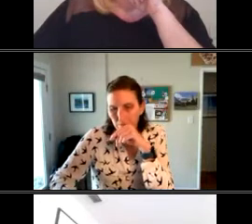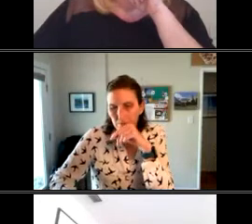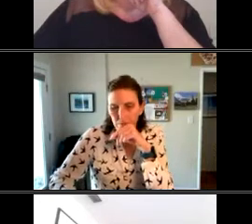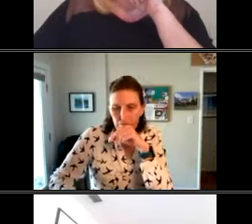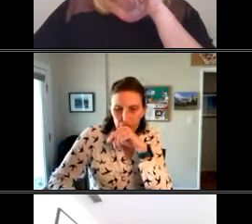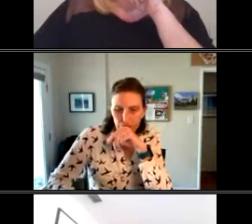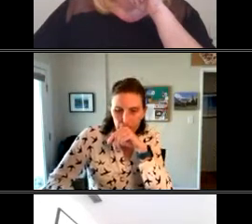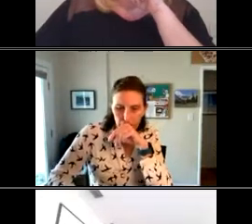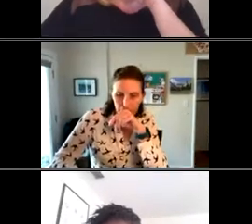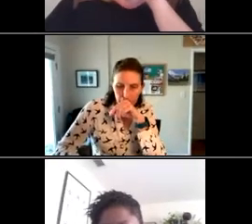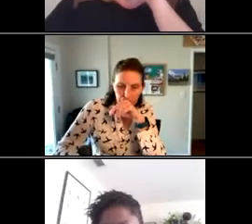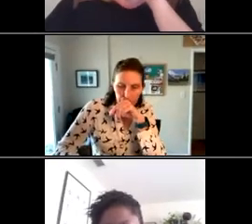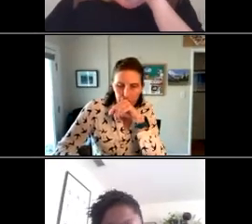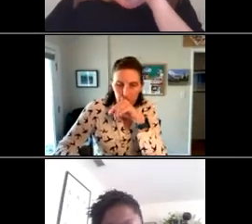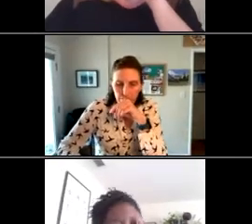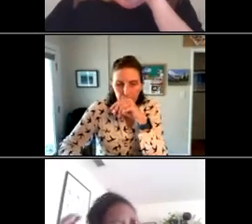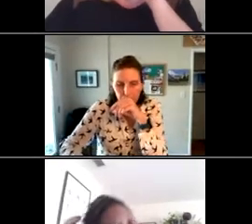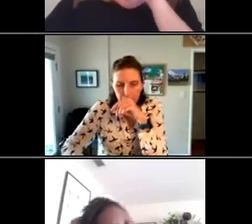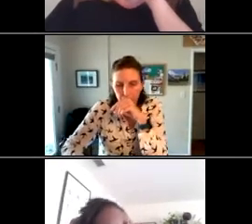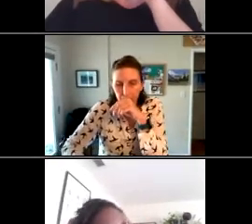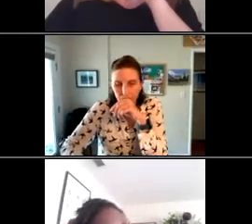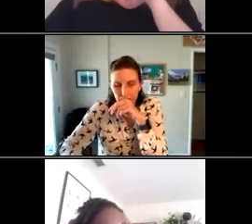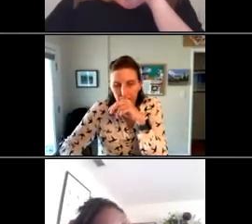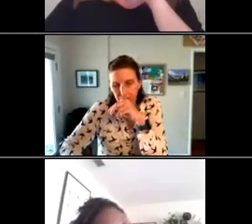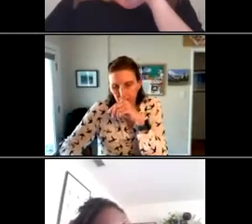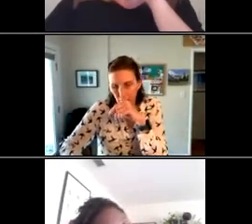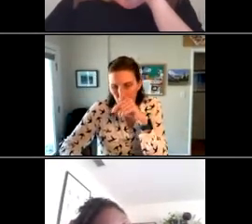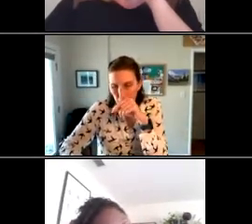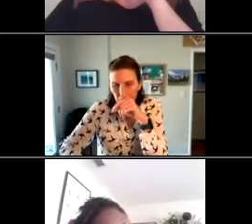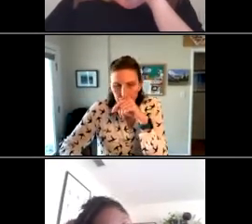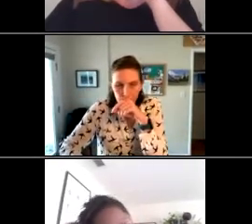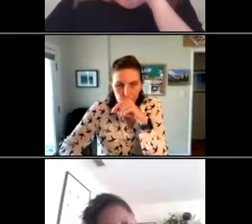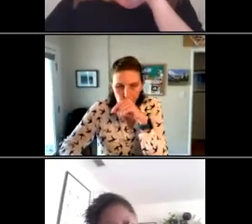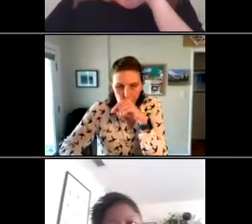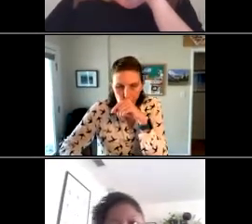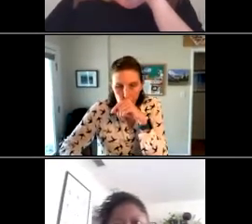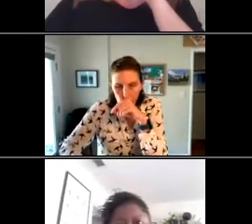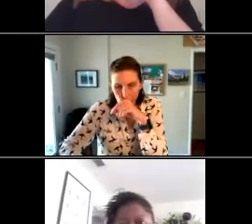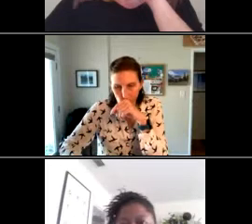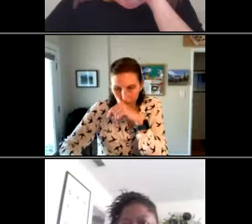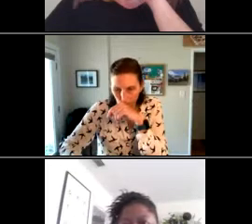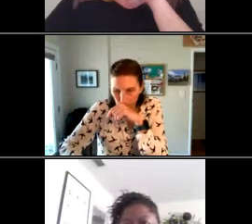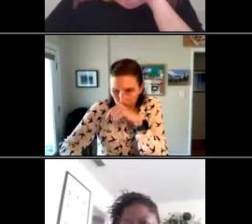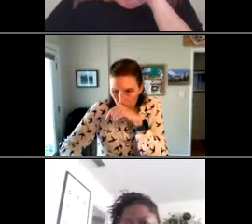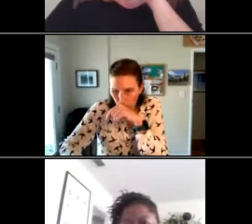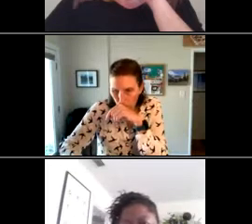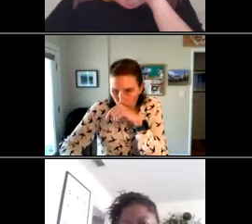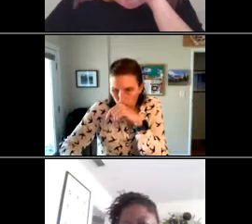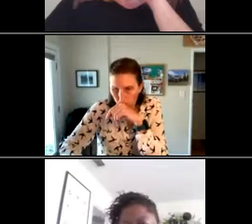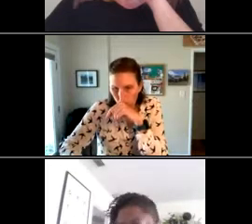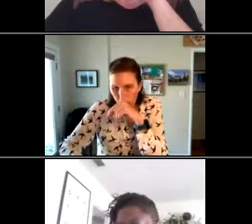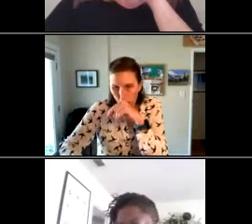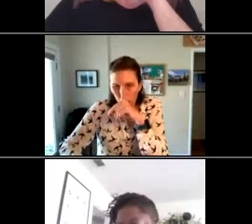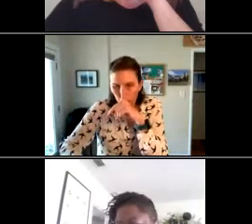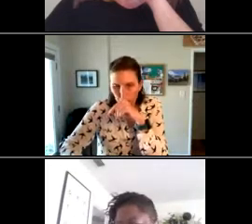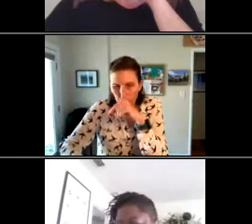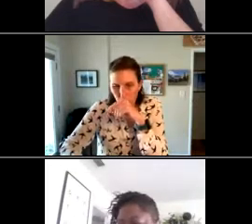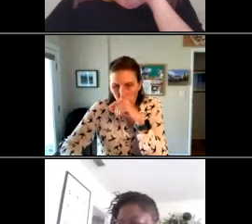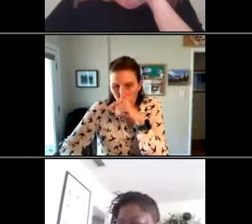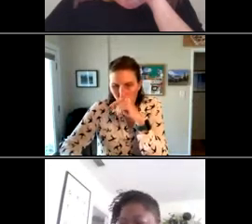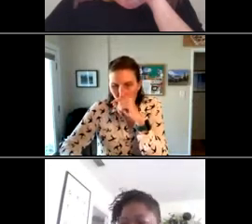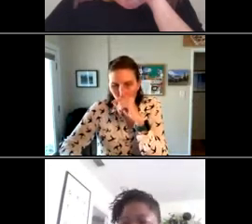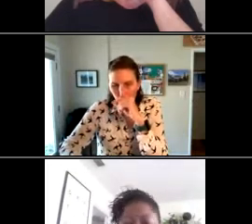to our third Equity Advisory Roundtable. My name is Sequoia Erasmus